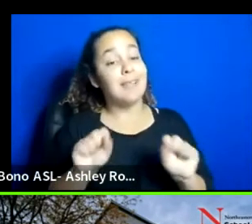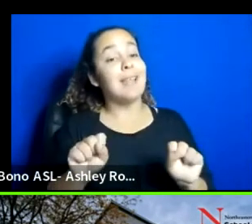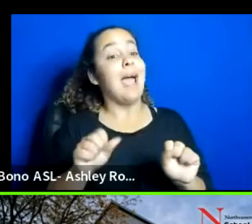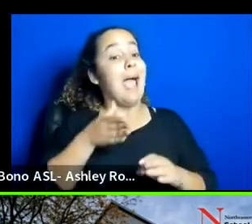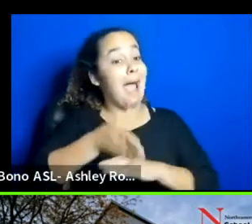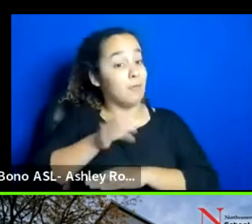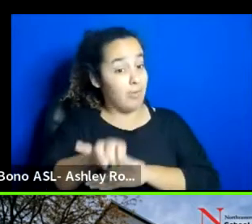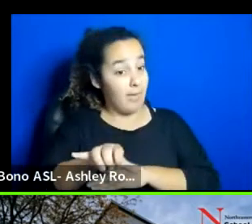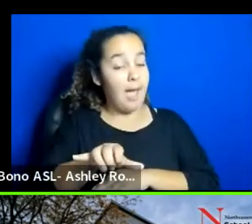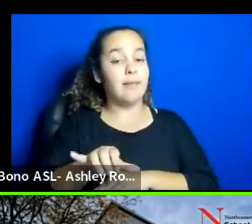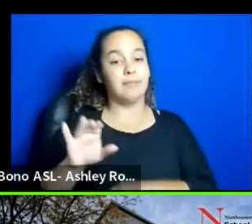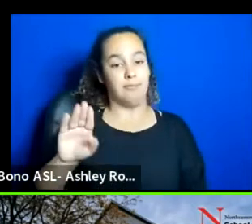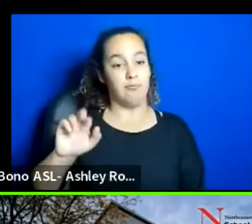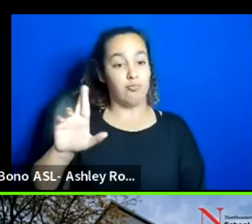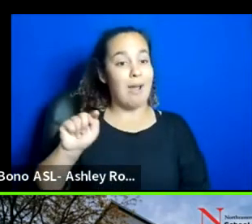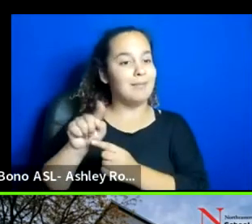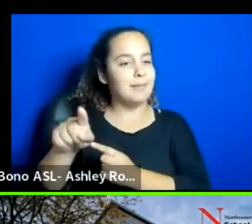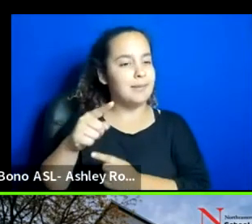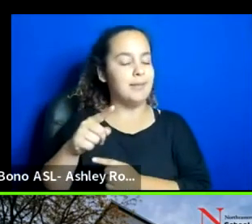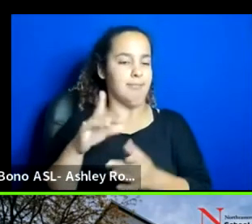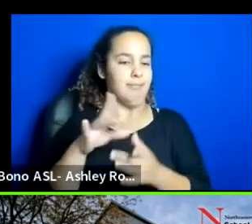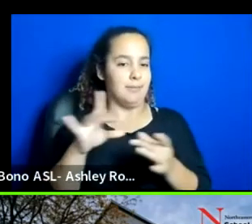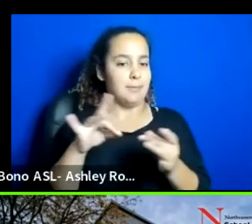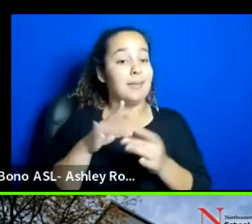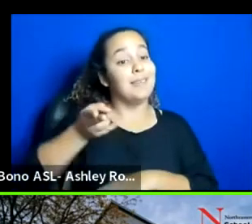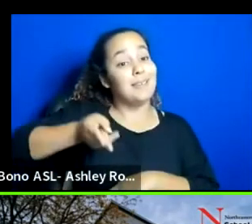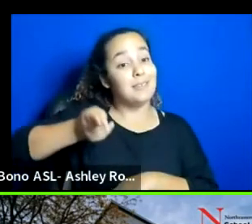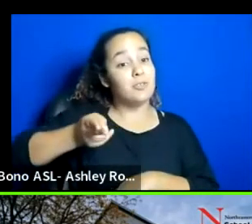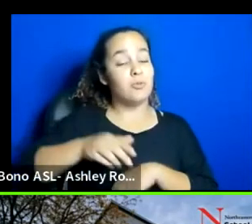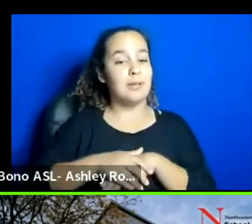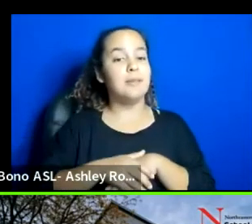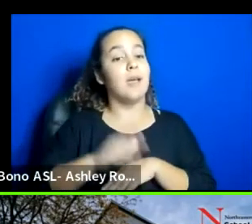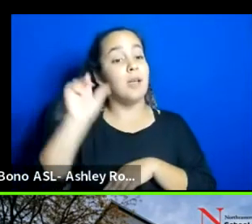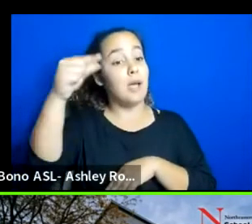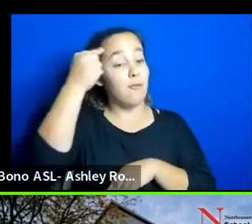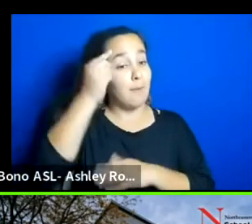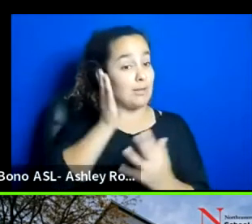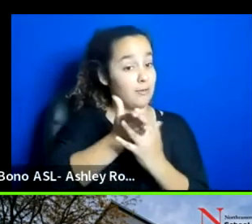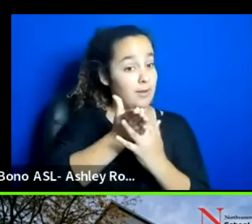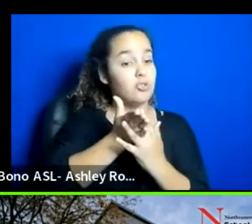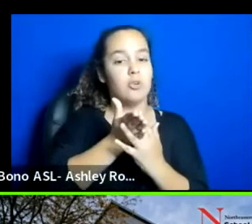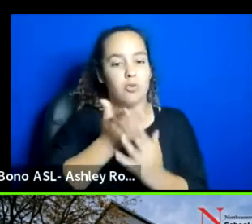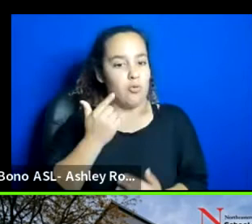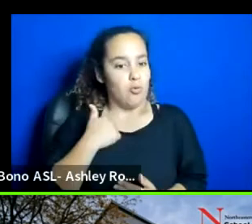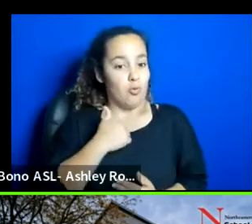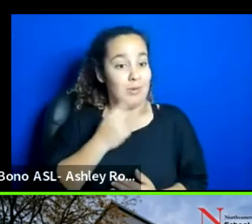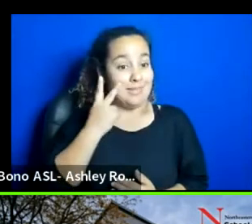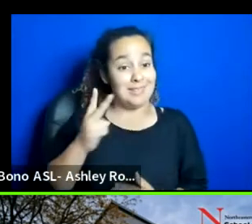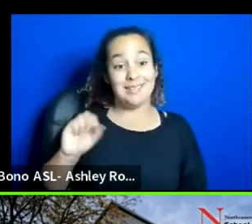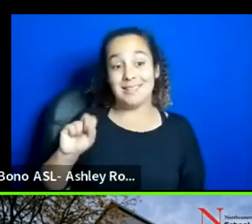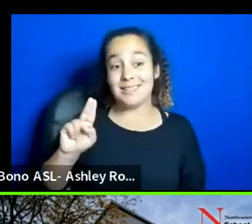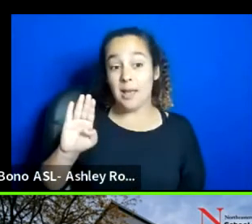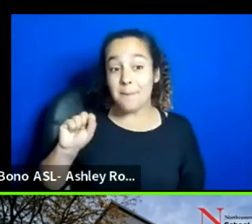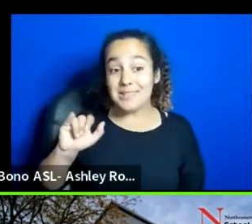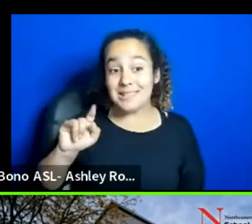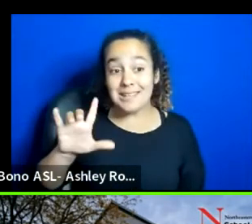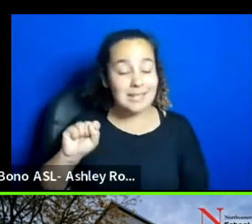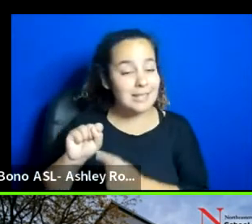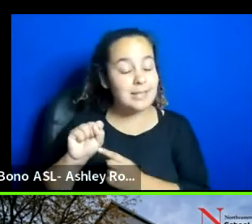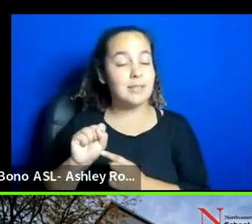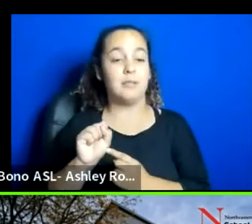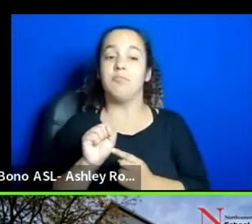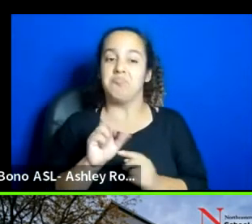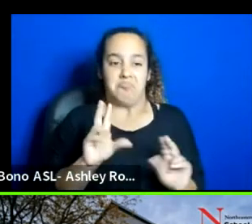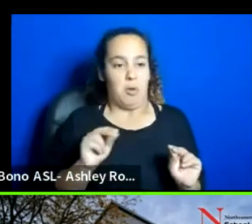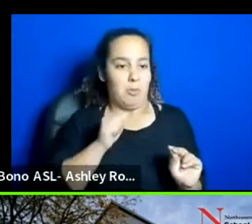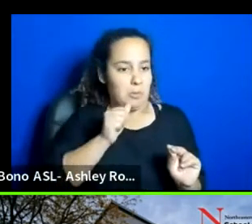the history that Brent tells us is really devoid of government intervention. I just want to underscore that, right? We don't see government subsidies or regulatory structures. And we